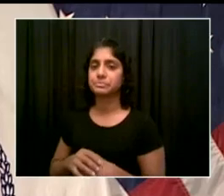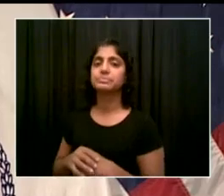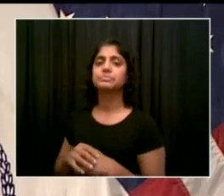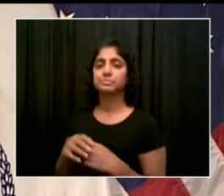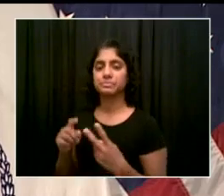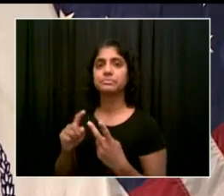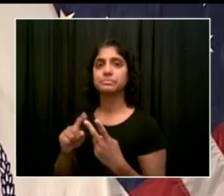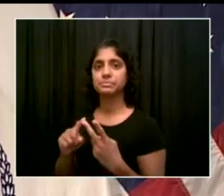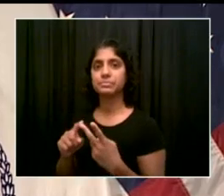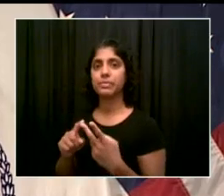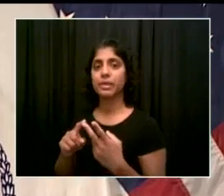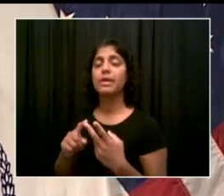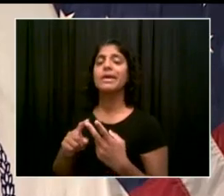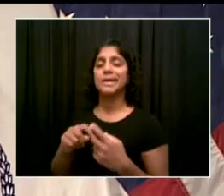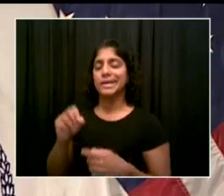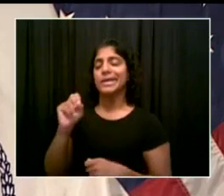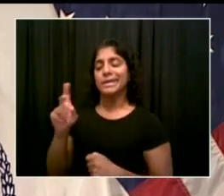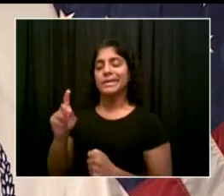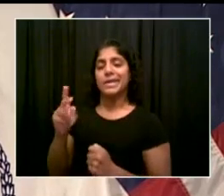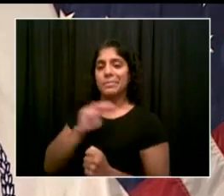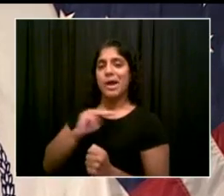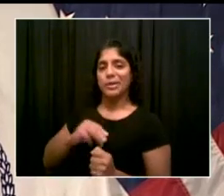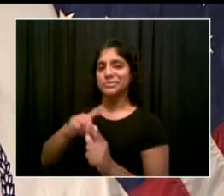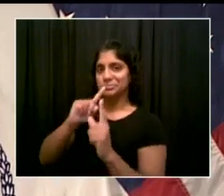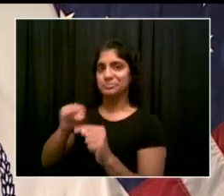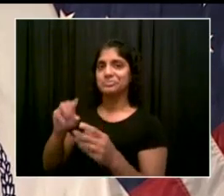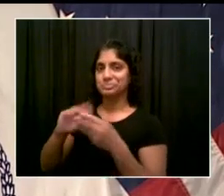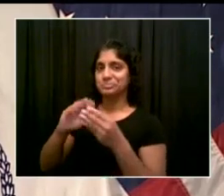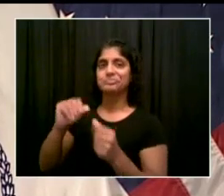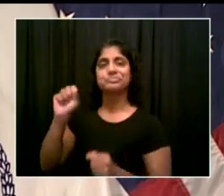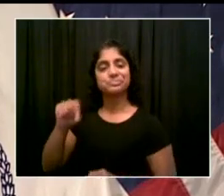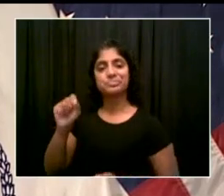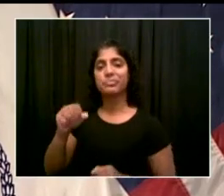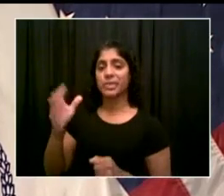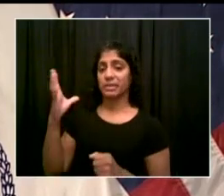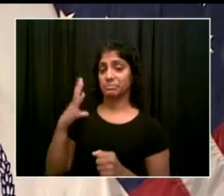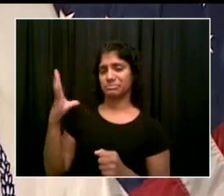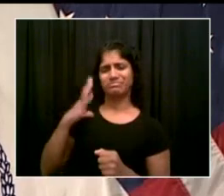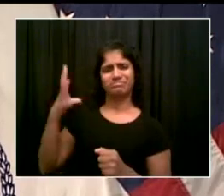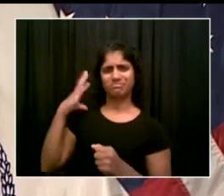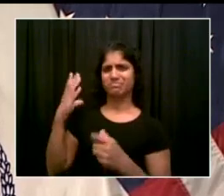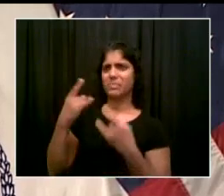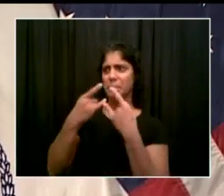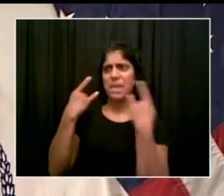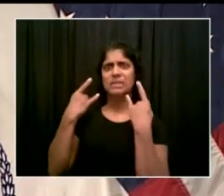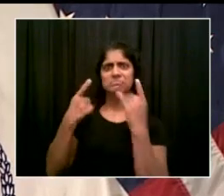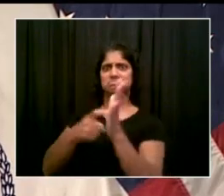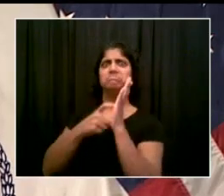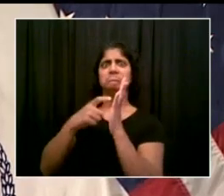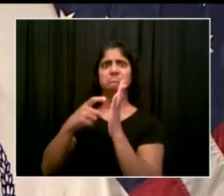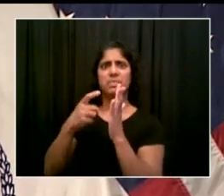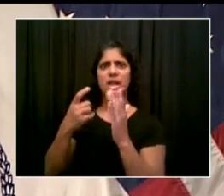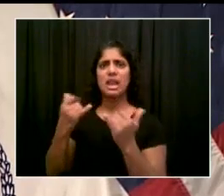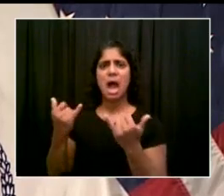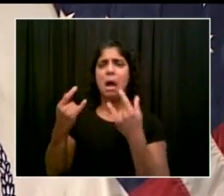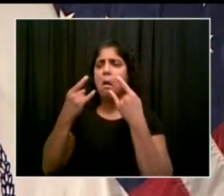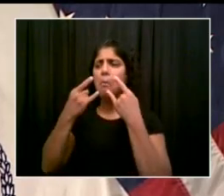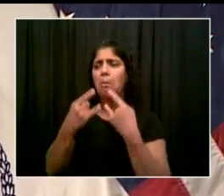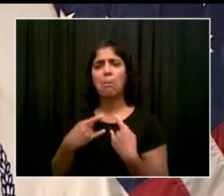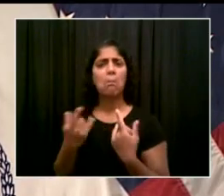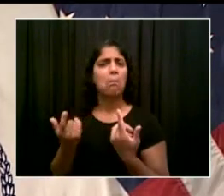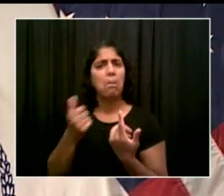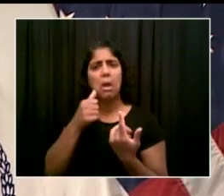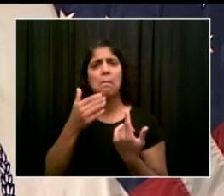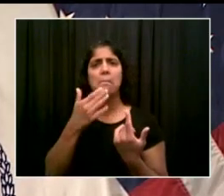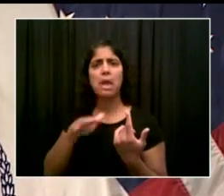about fighting COVID and the Delta variant and winning this battle once and for all, a mask is like a pea